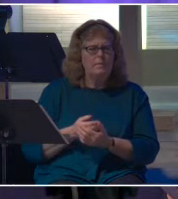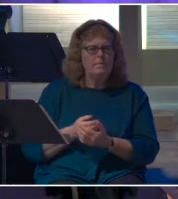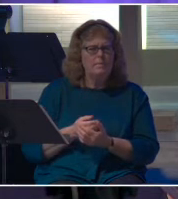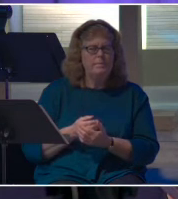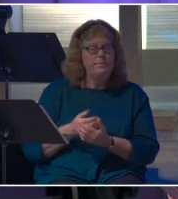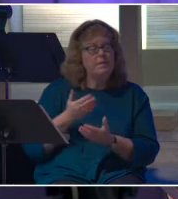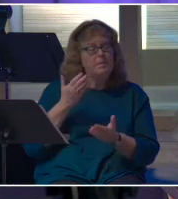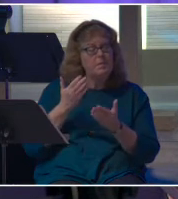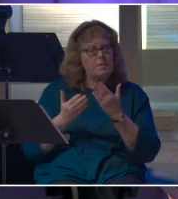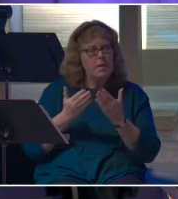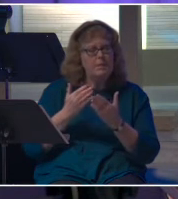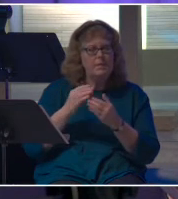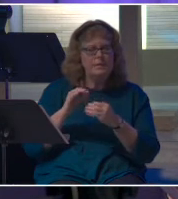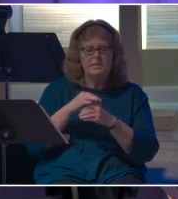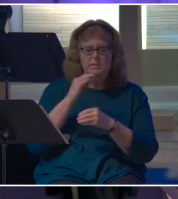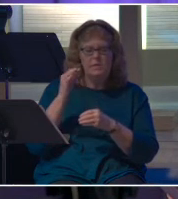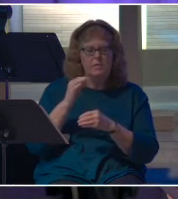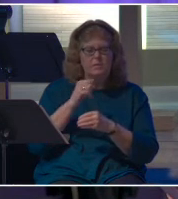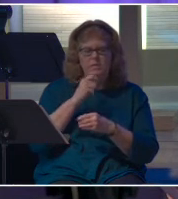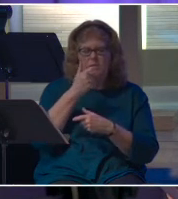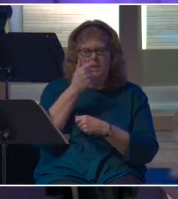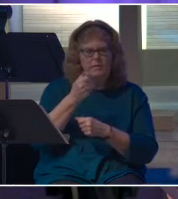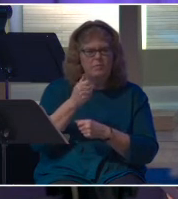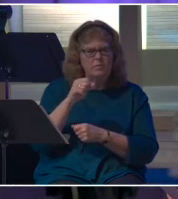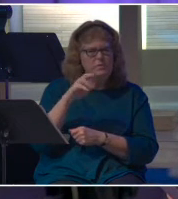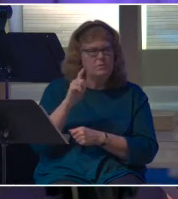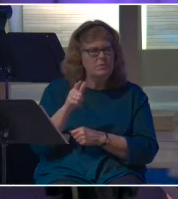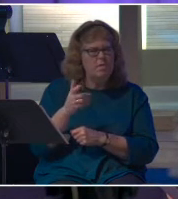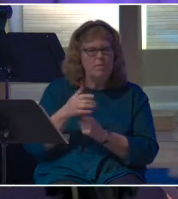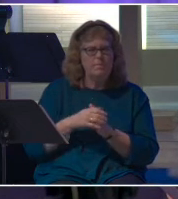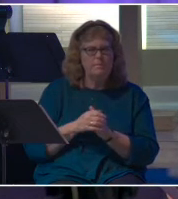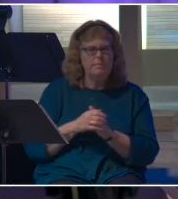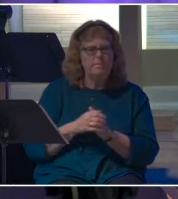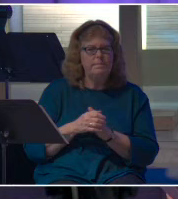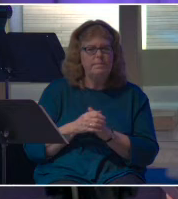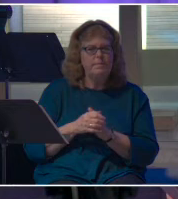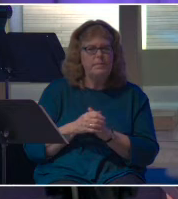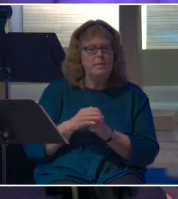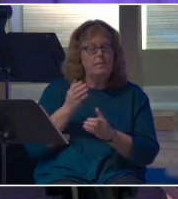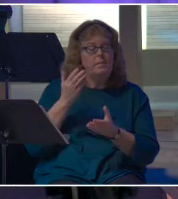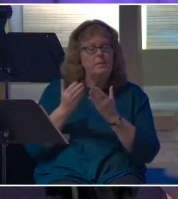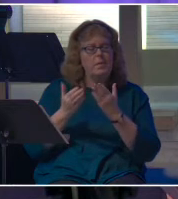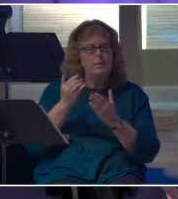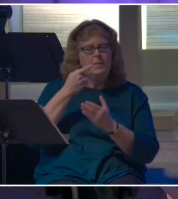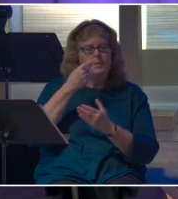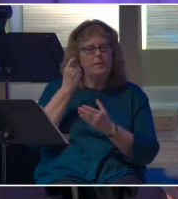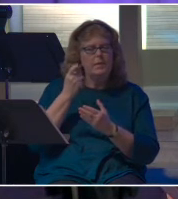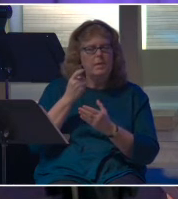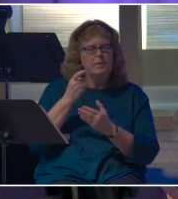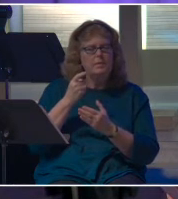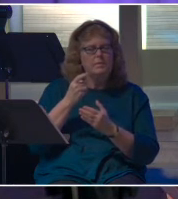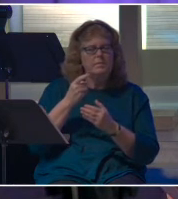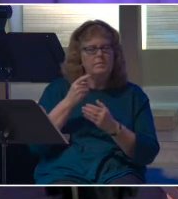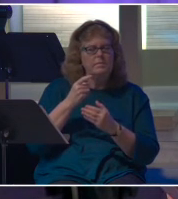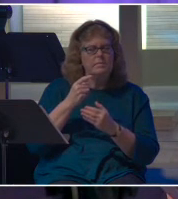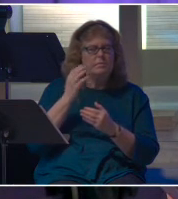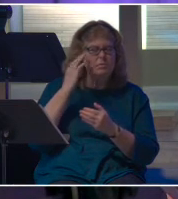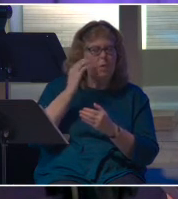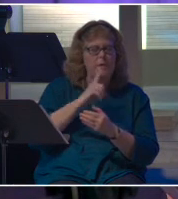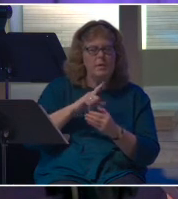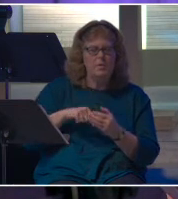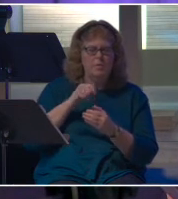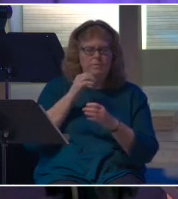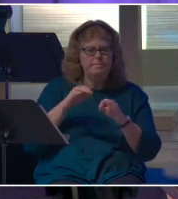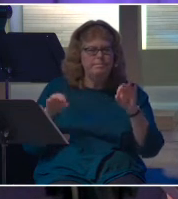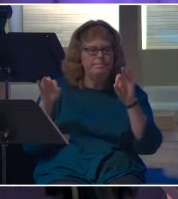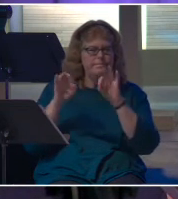It's probably because spiritual things have never mattered. It's probably because following the Lord is not essential.